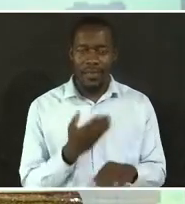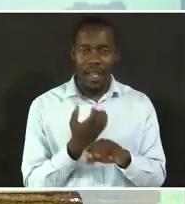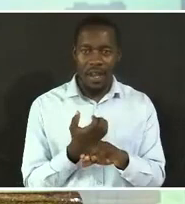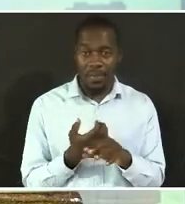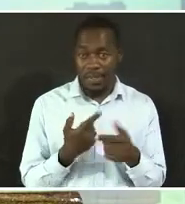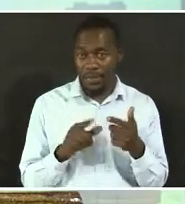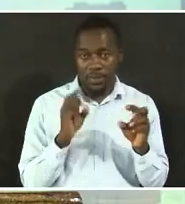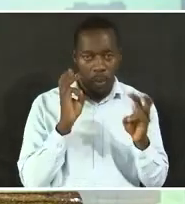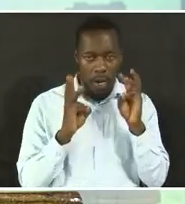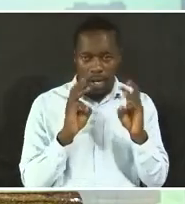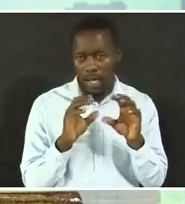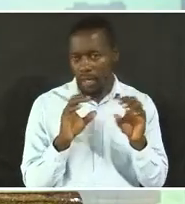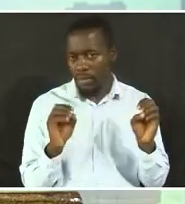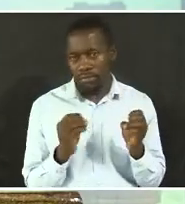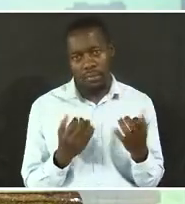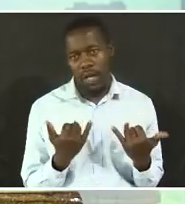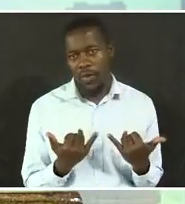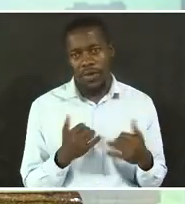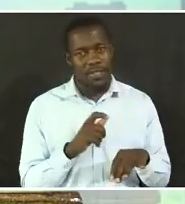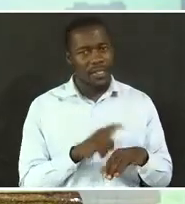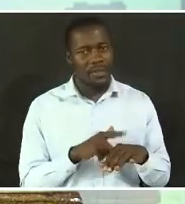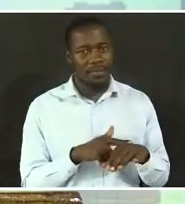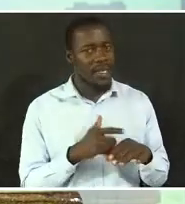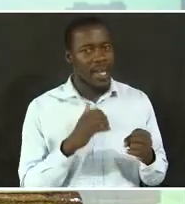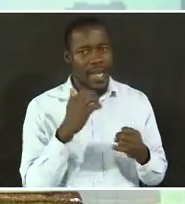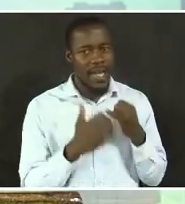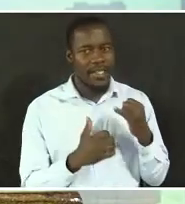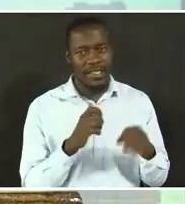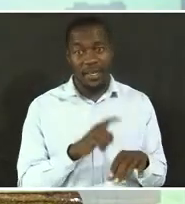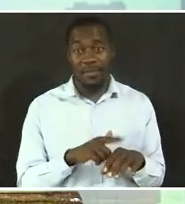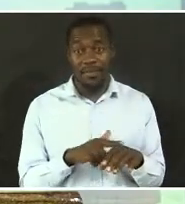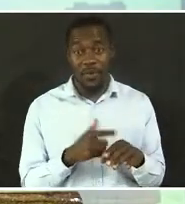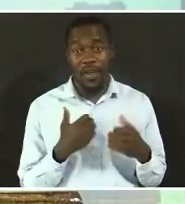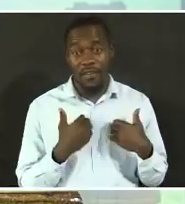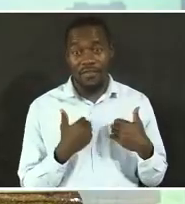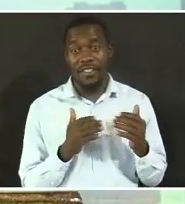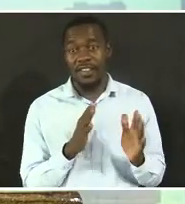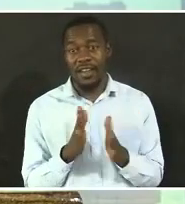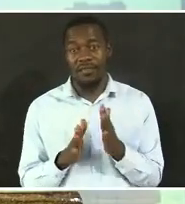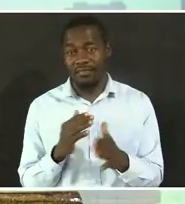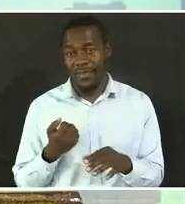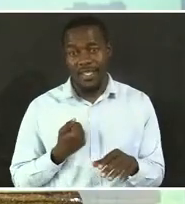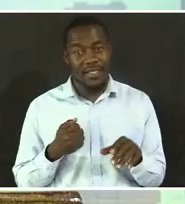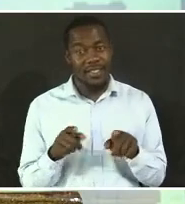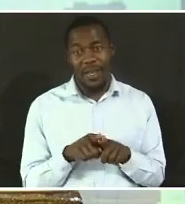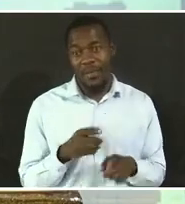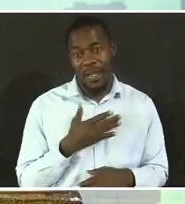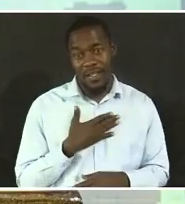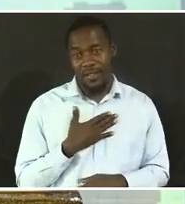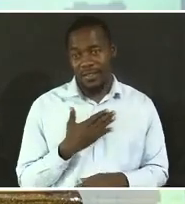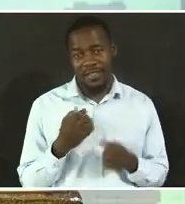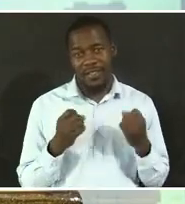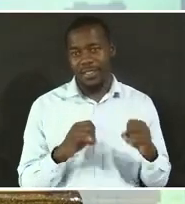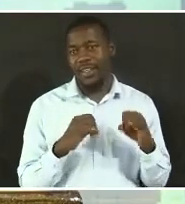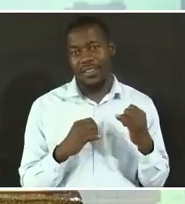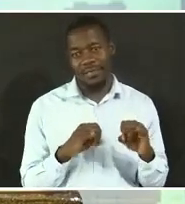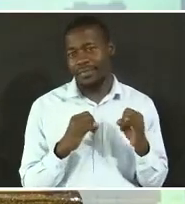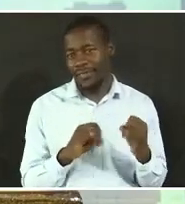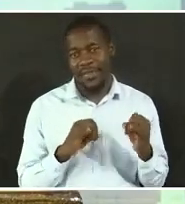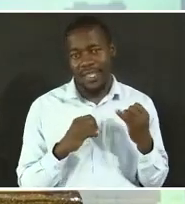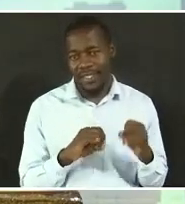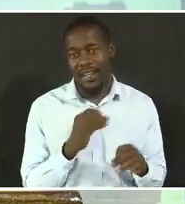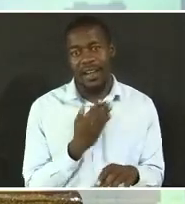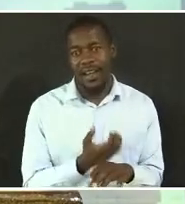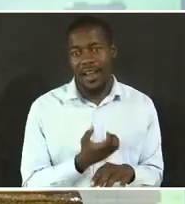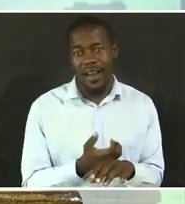are in the end times. You know there are signs. My sister, just try so that you don't fulfill the signs. I know